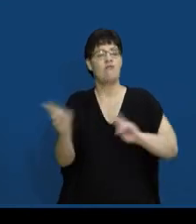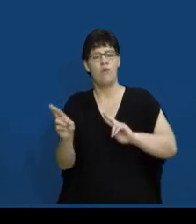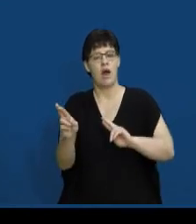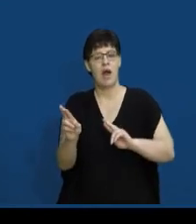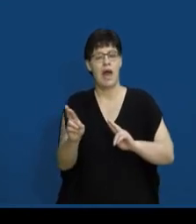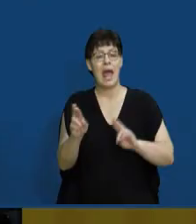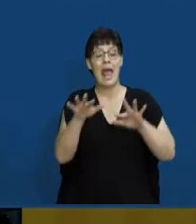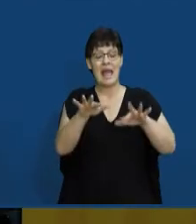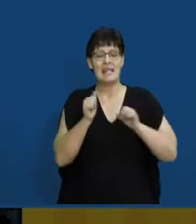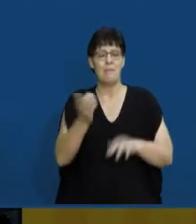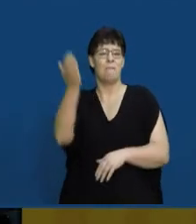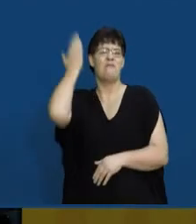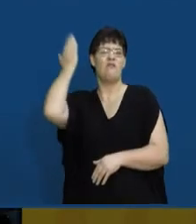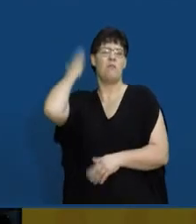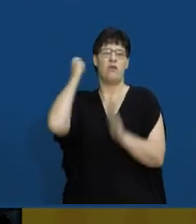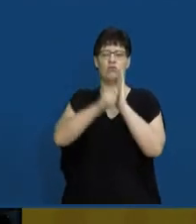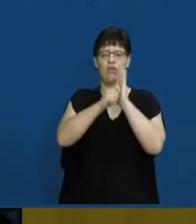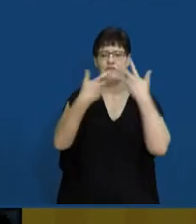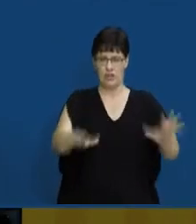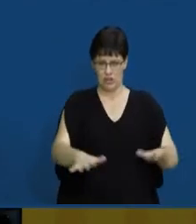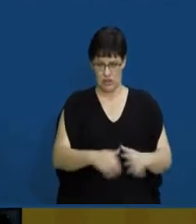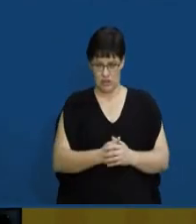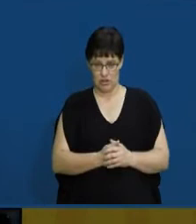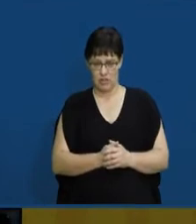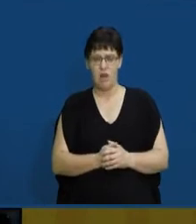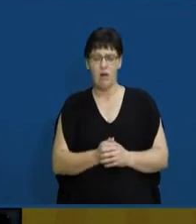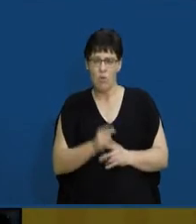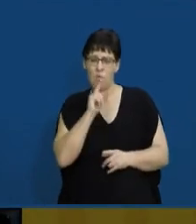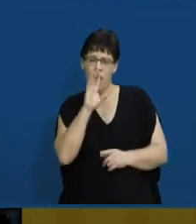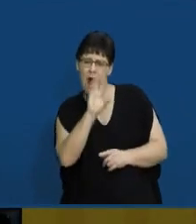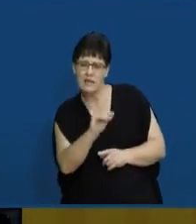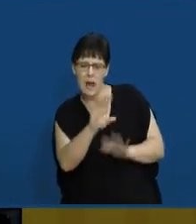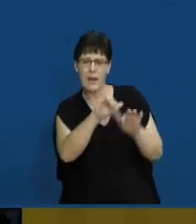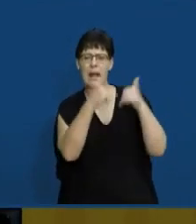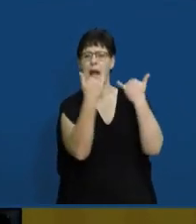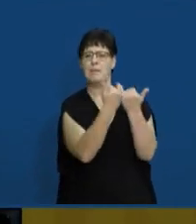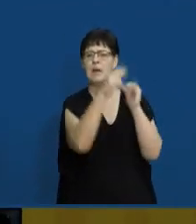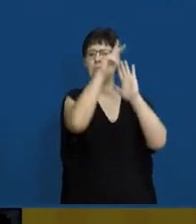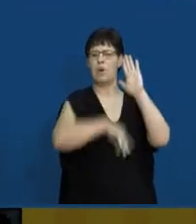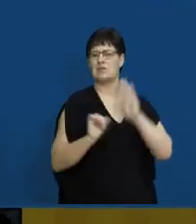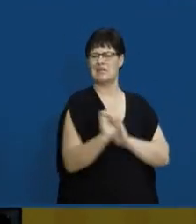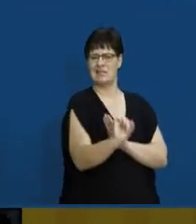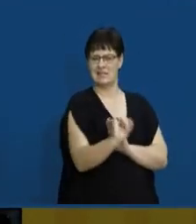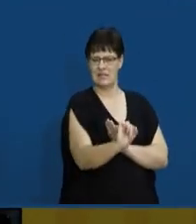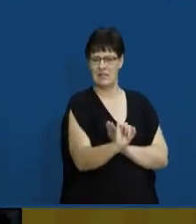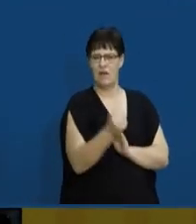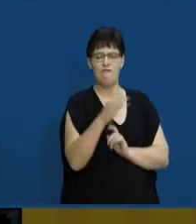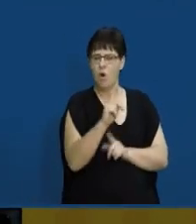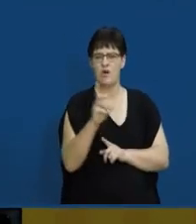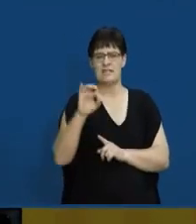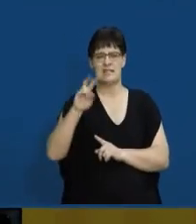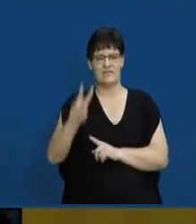exam papers. You will be asked a question about the company's policy with regards to the